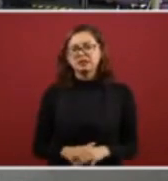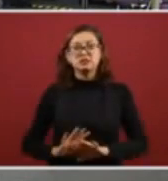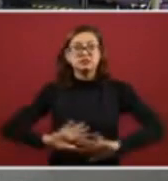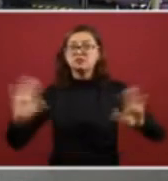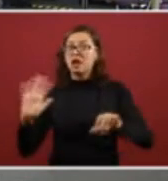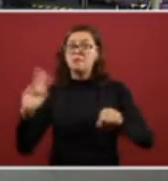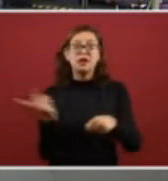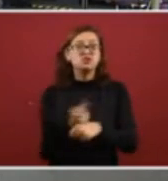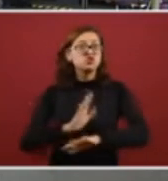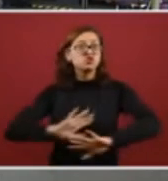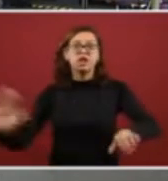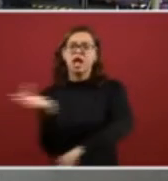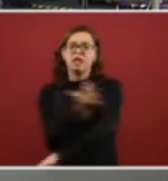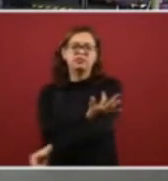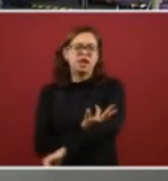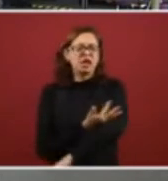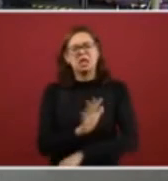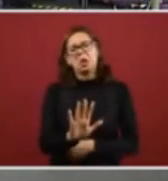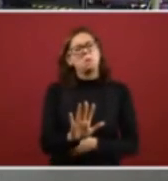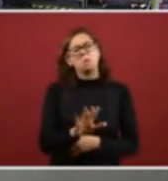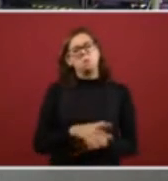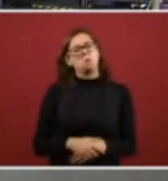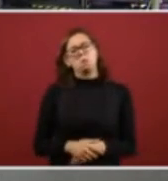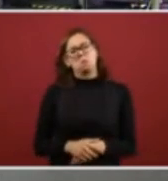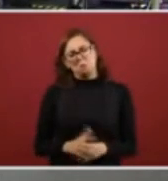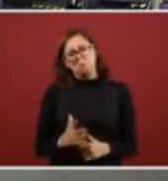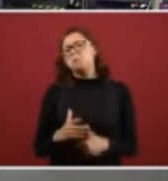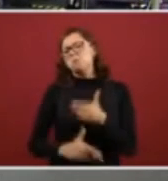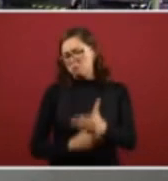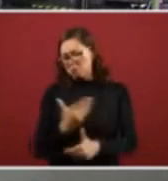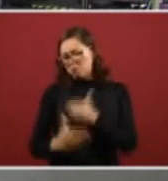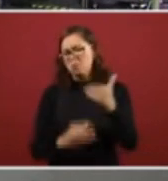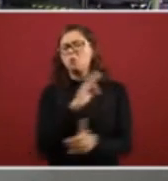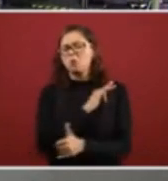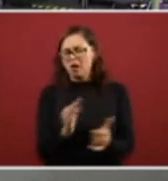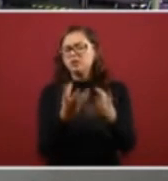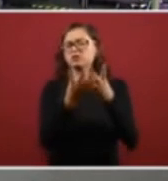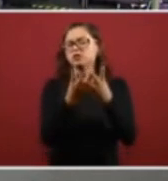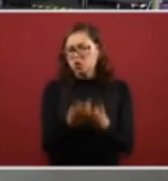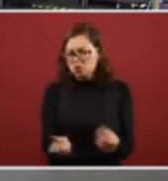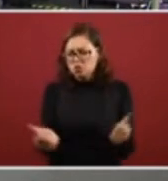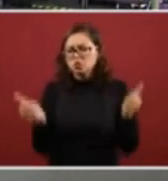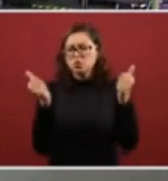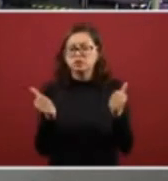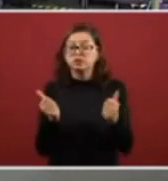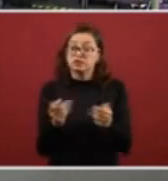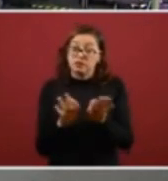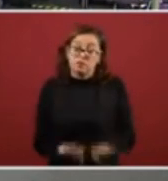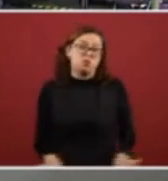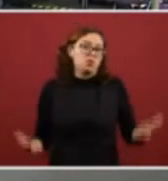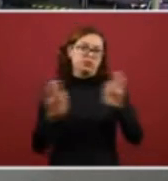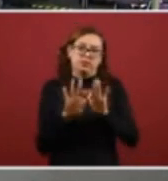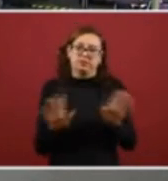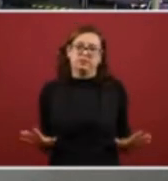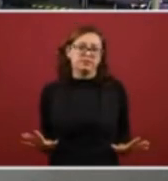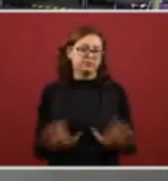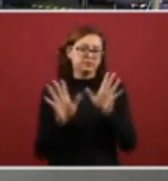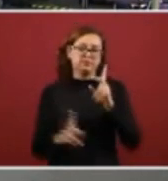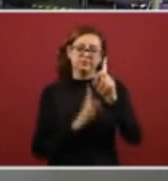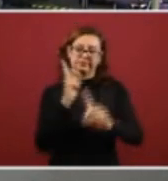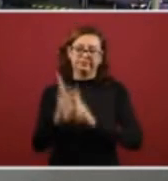It's never too late, and we need to look for options, but we need those spaces for